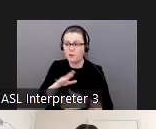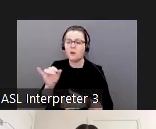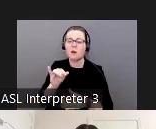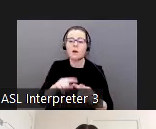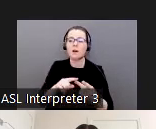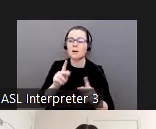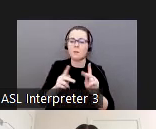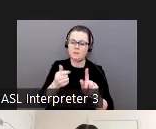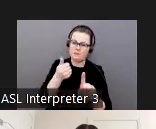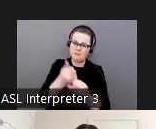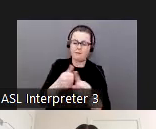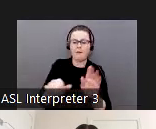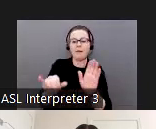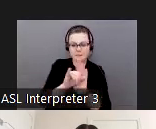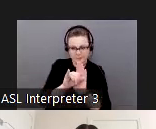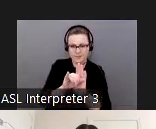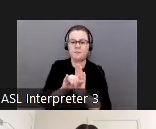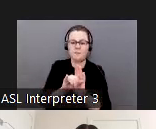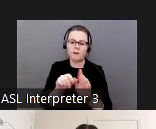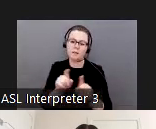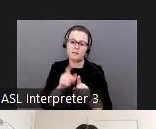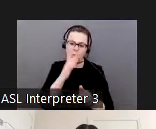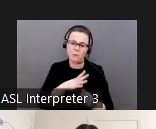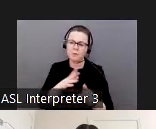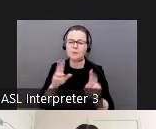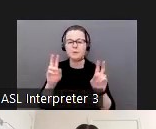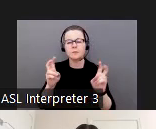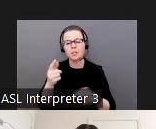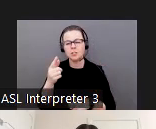is also when sometimes I will say gender diverse people as a